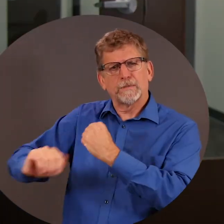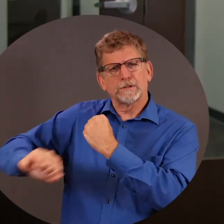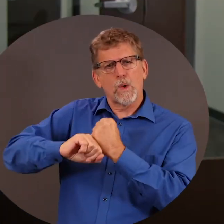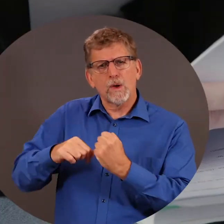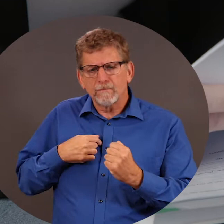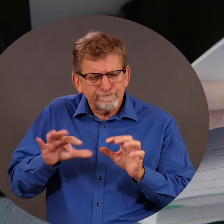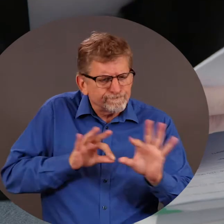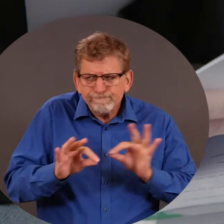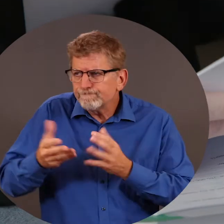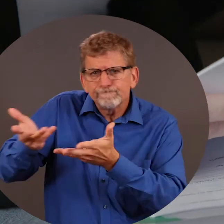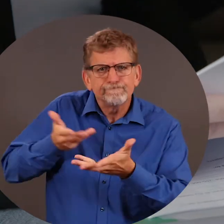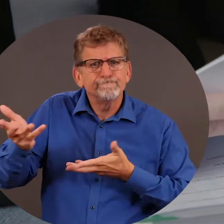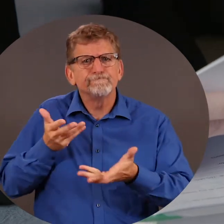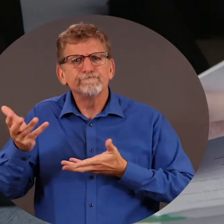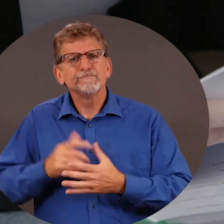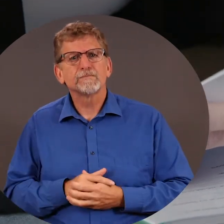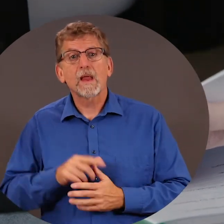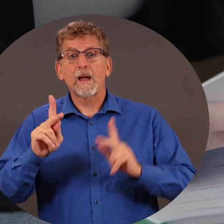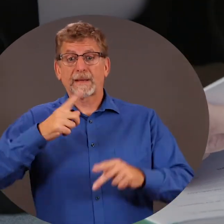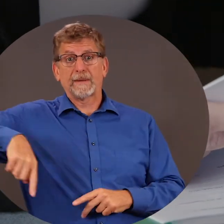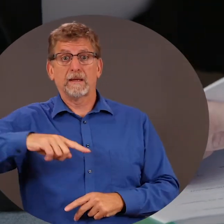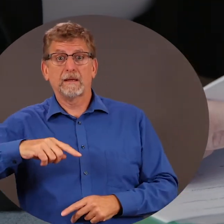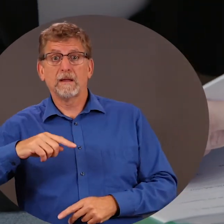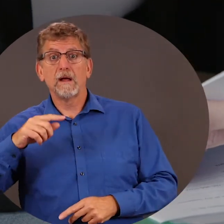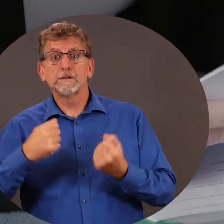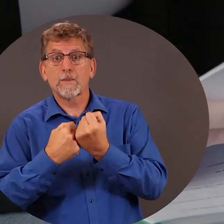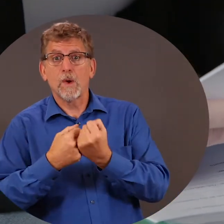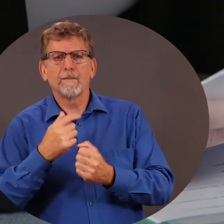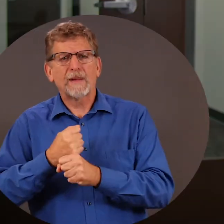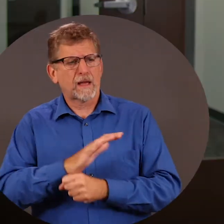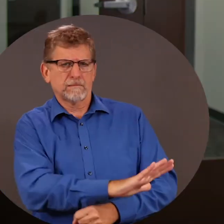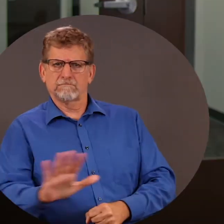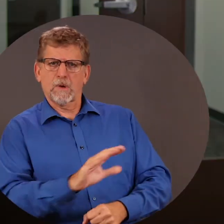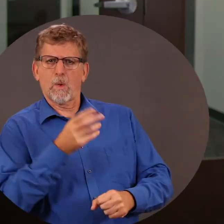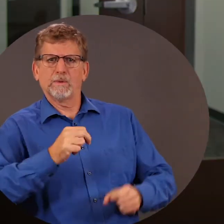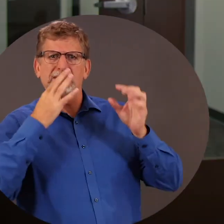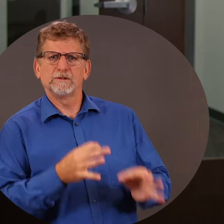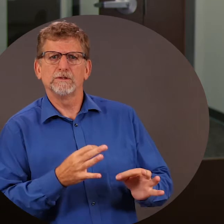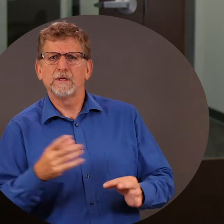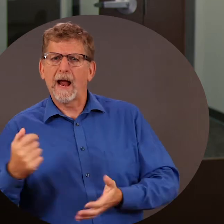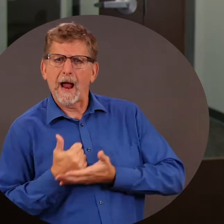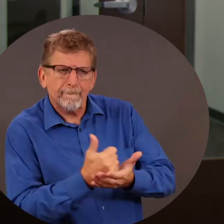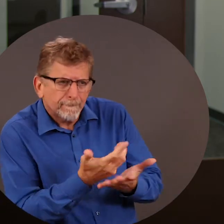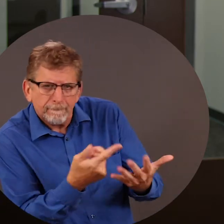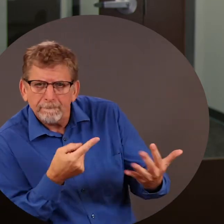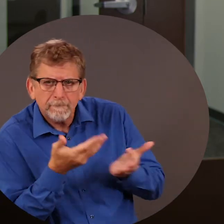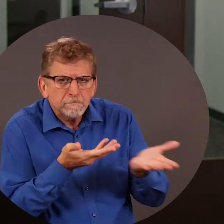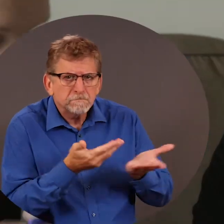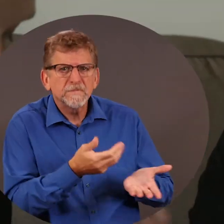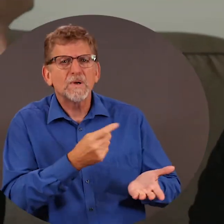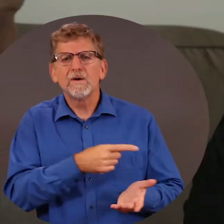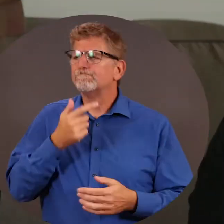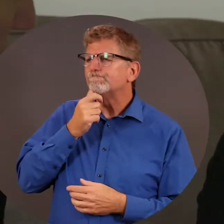own supporters to be able to help them understand the choices that they face and be able to communicate their decisions to others. So